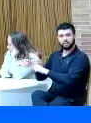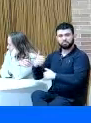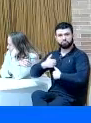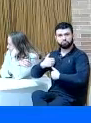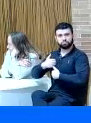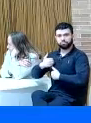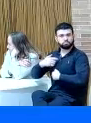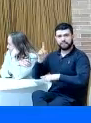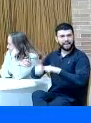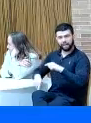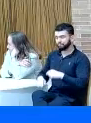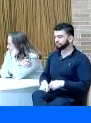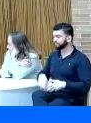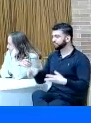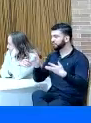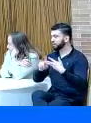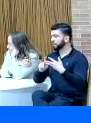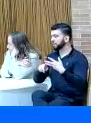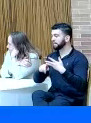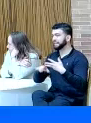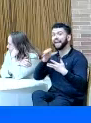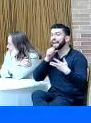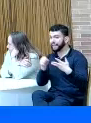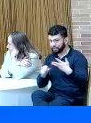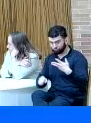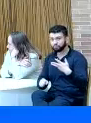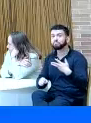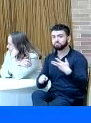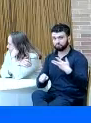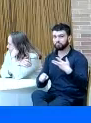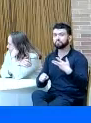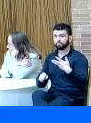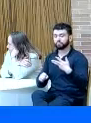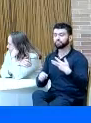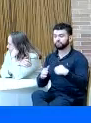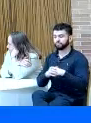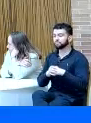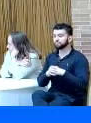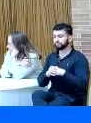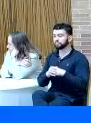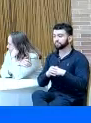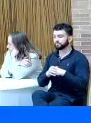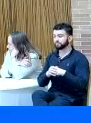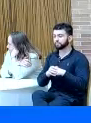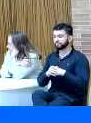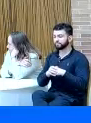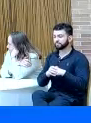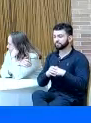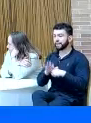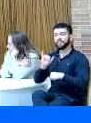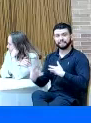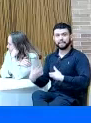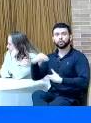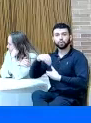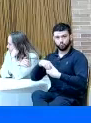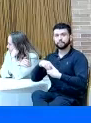on any of these protected classes um age is also an area of coverage uh that is U included in the